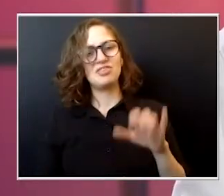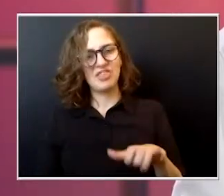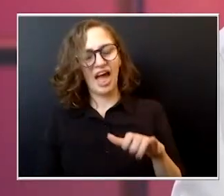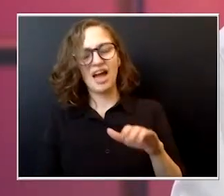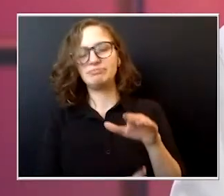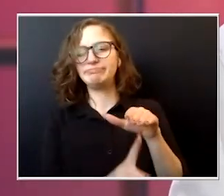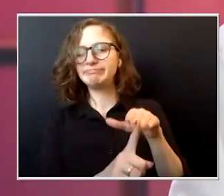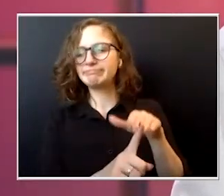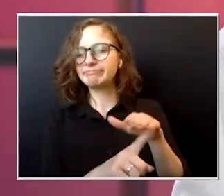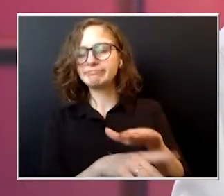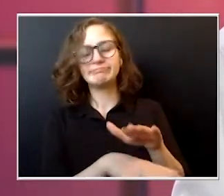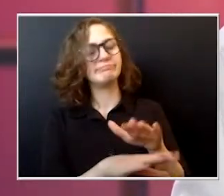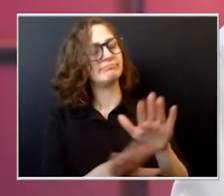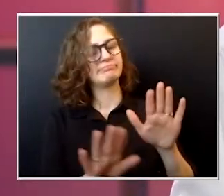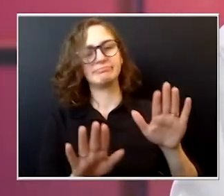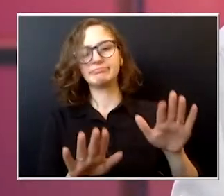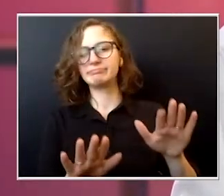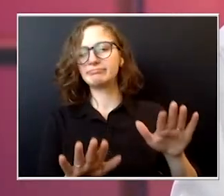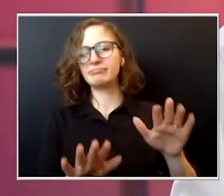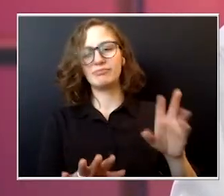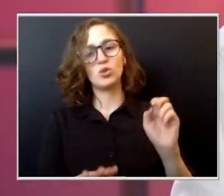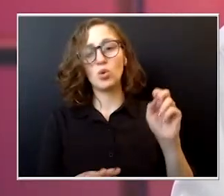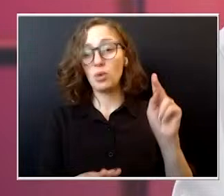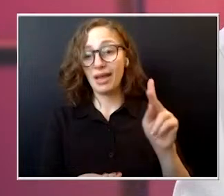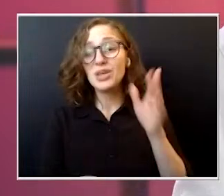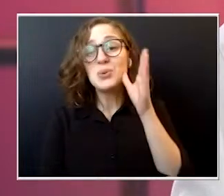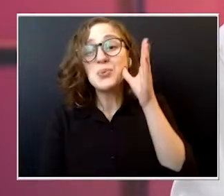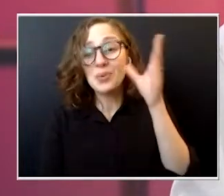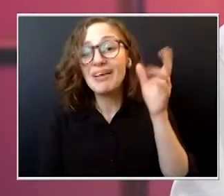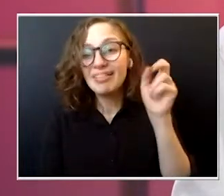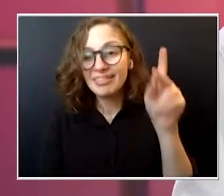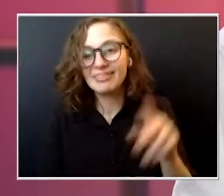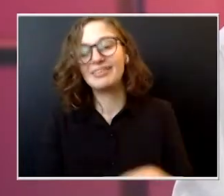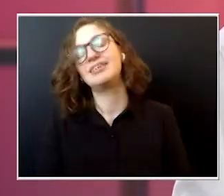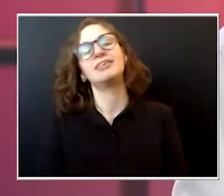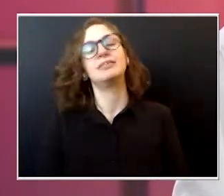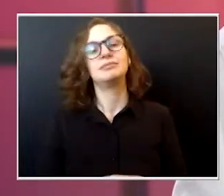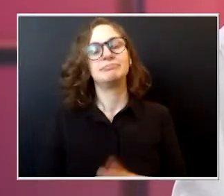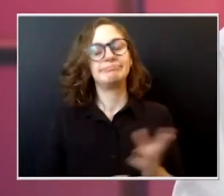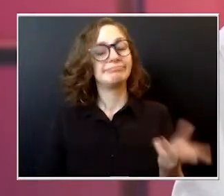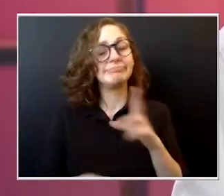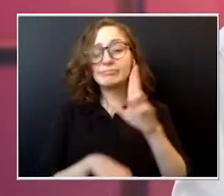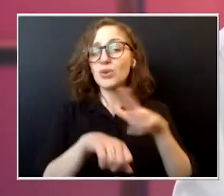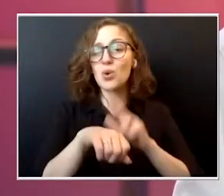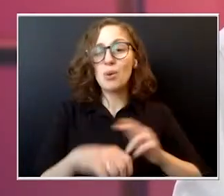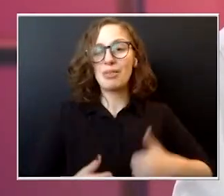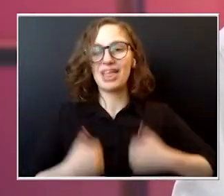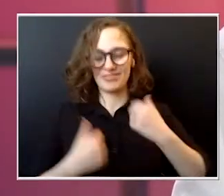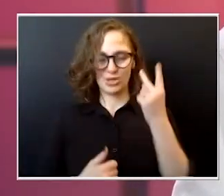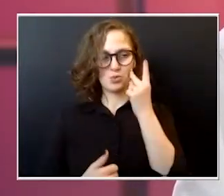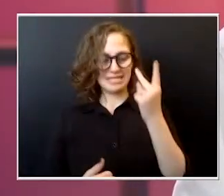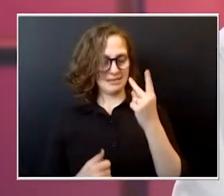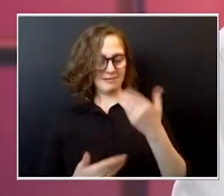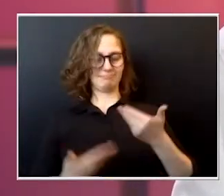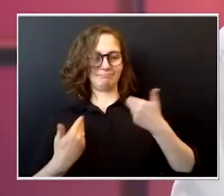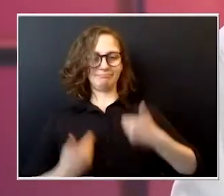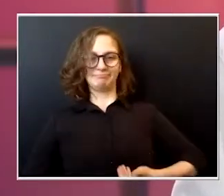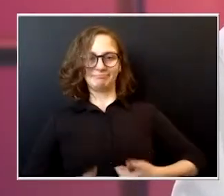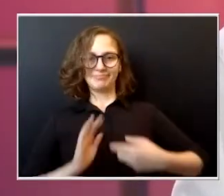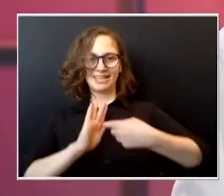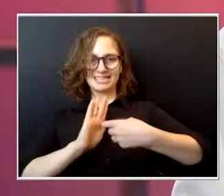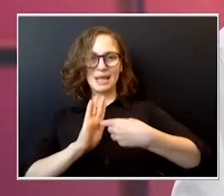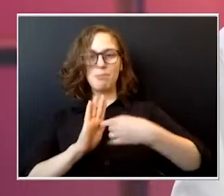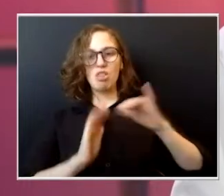that has gone back to their day-to-day life is really powerful for patients. And so that's